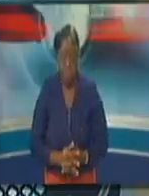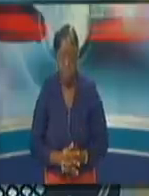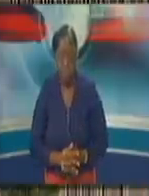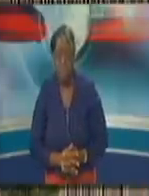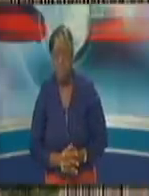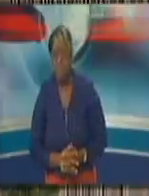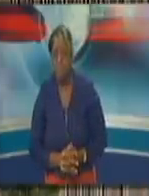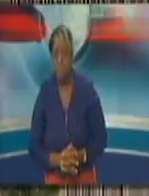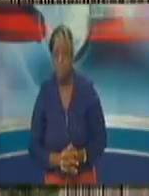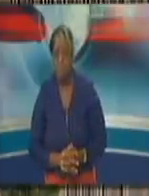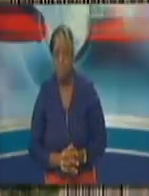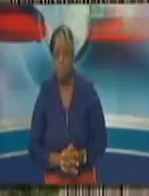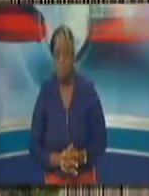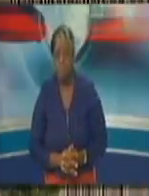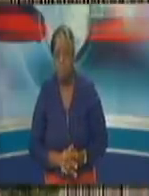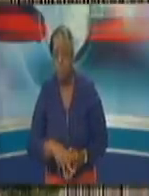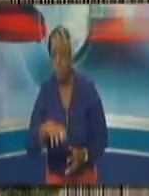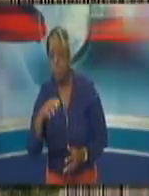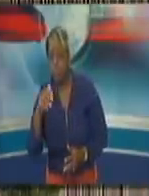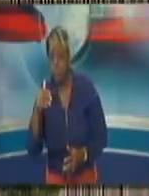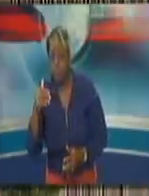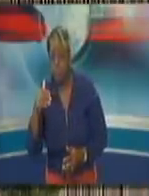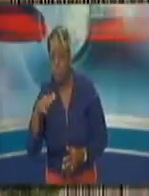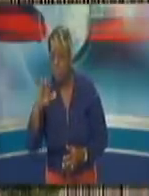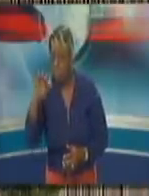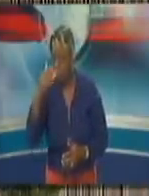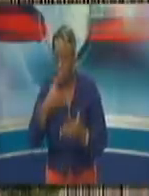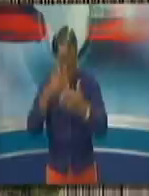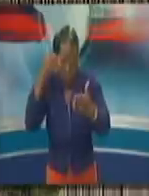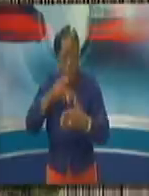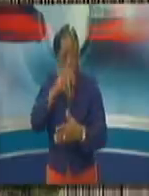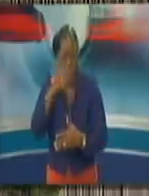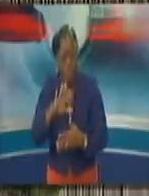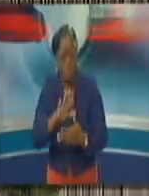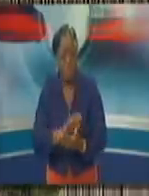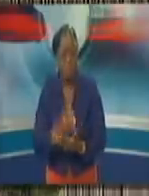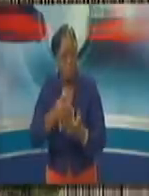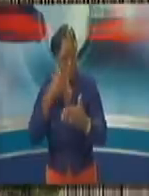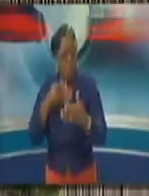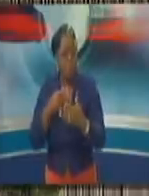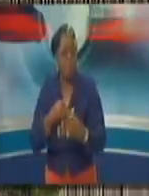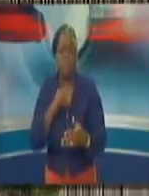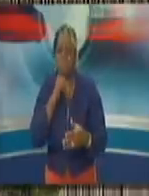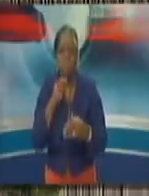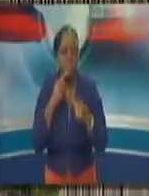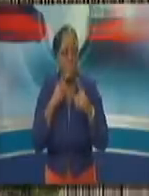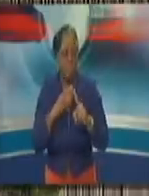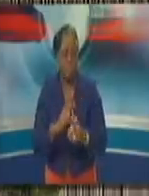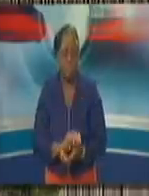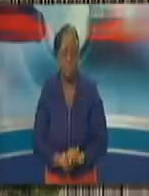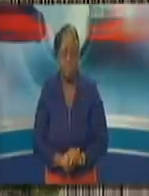could we go back to Loop Titi? I think there's a second part of your question that wasn't answered.